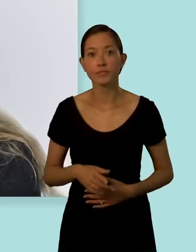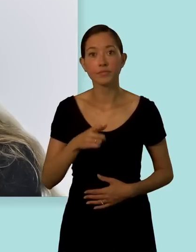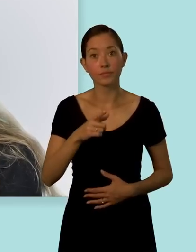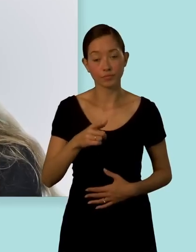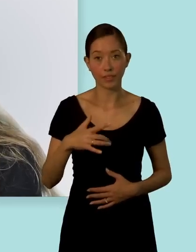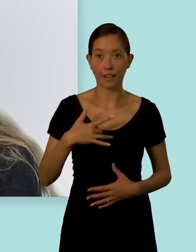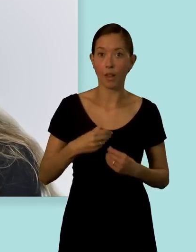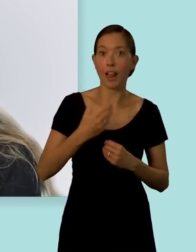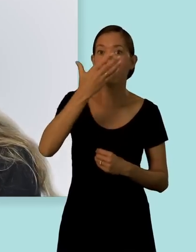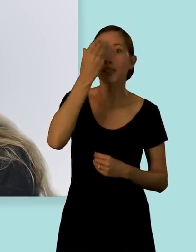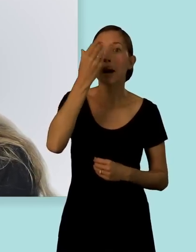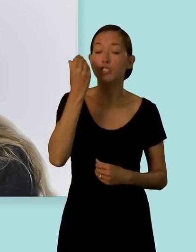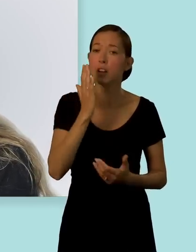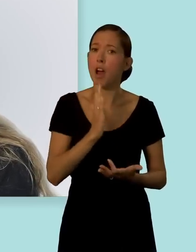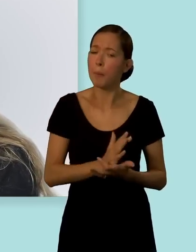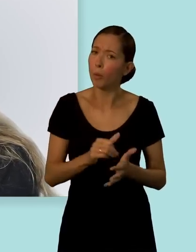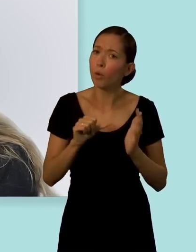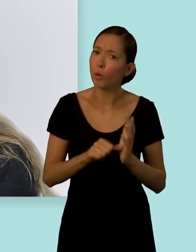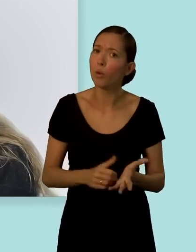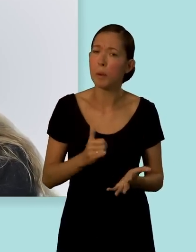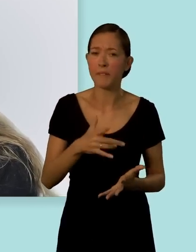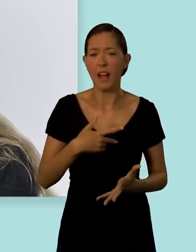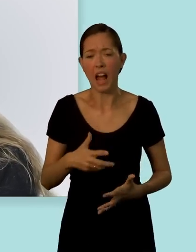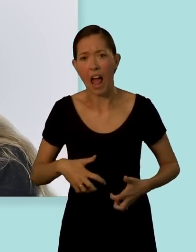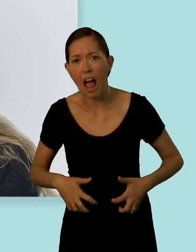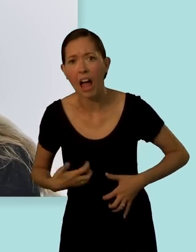Living with dementia is challenging, and